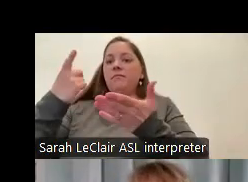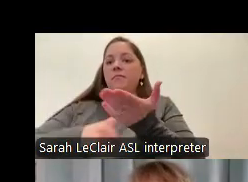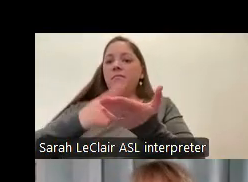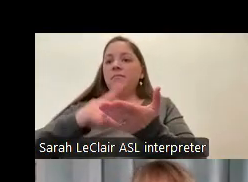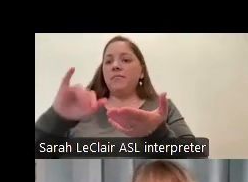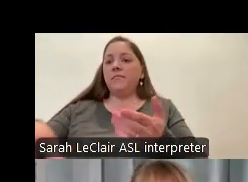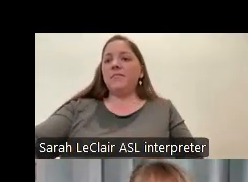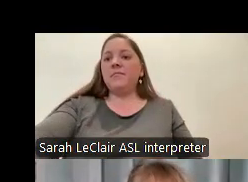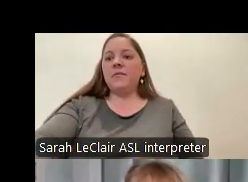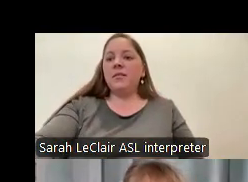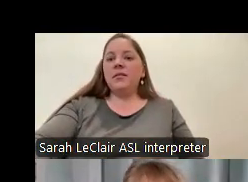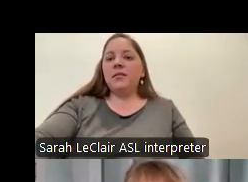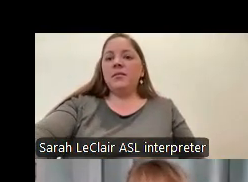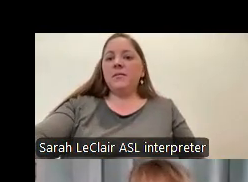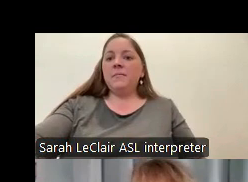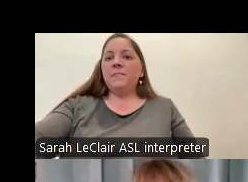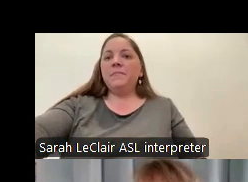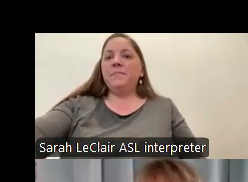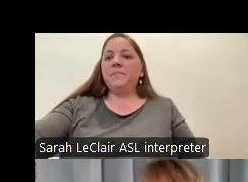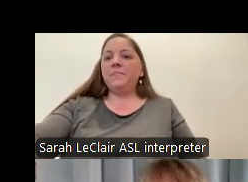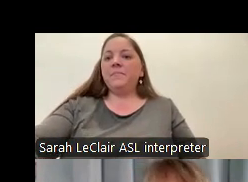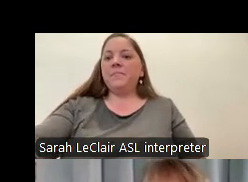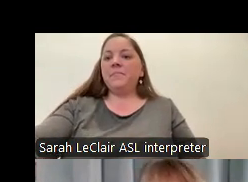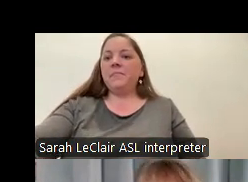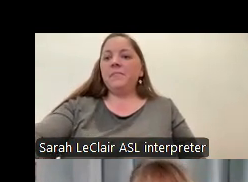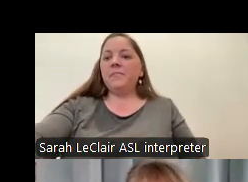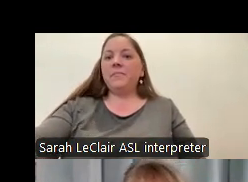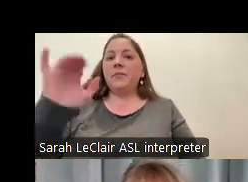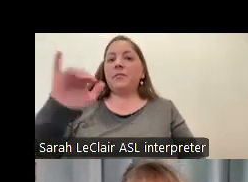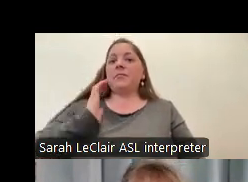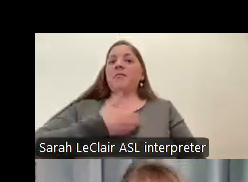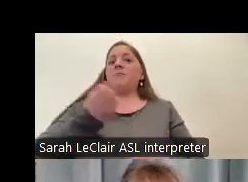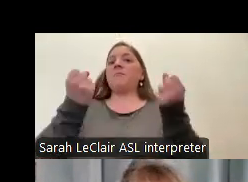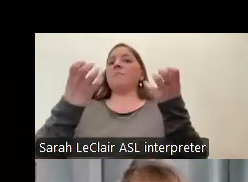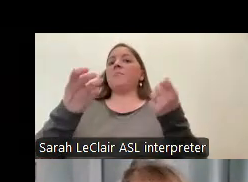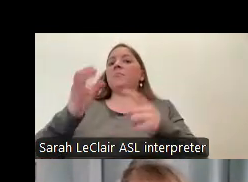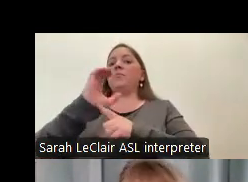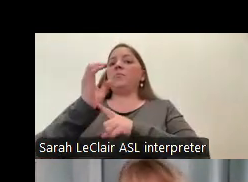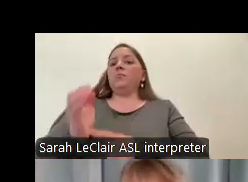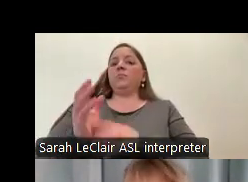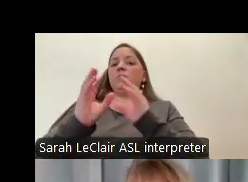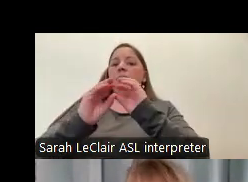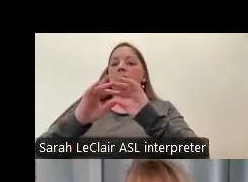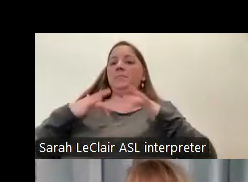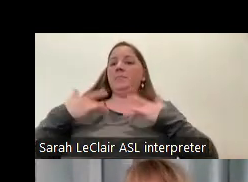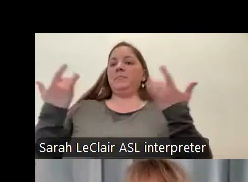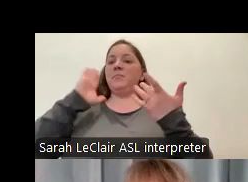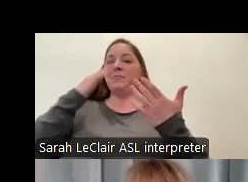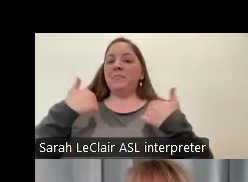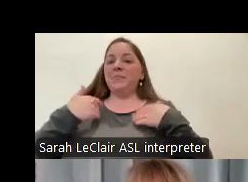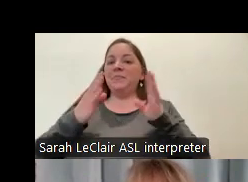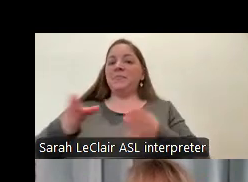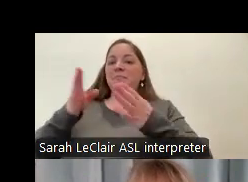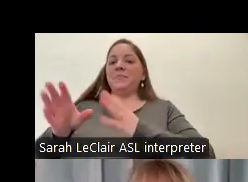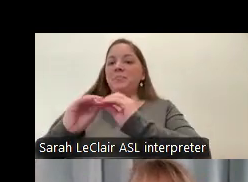multicultural symposium we're putting together that Joseph, who's here, is one of our entertainers. We are doing planning meetings. The